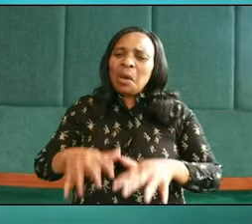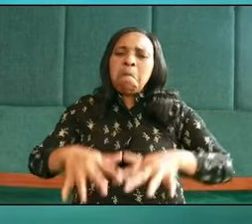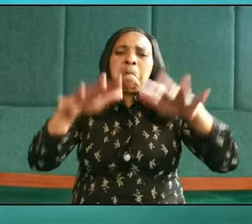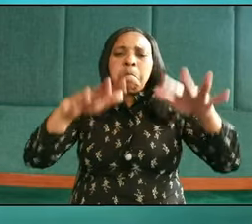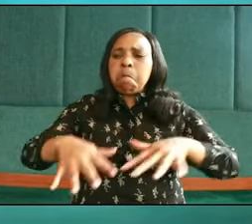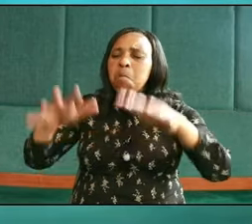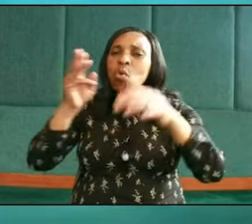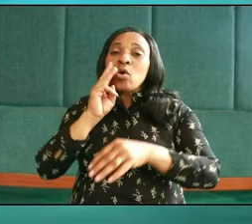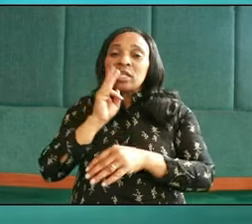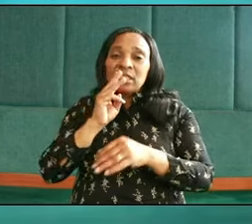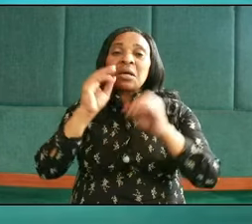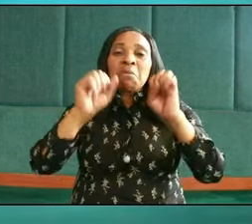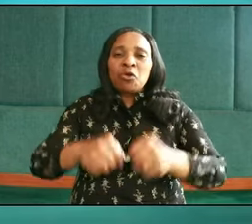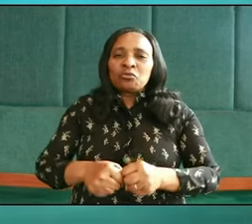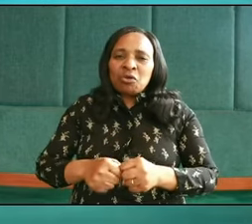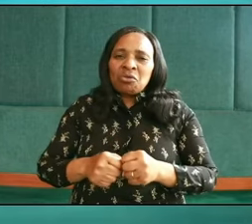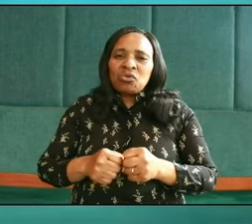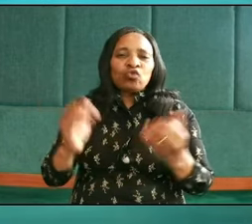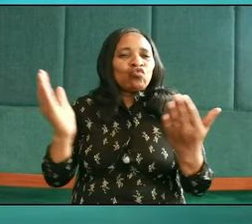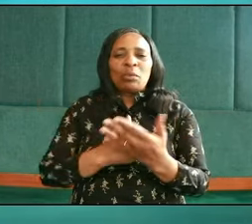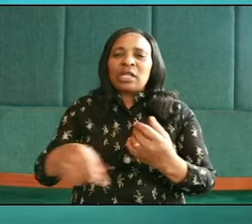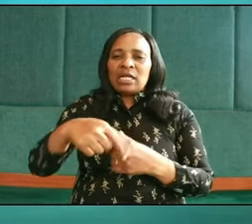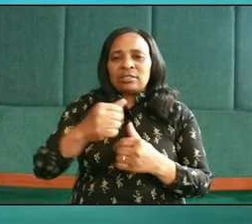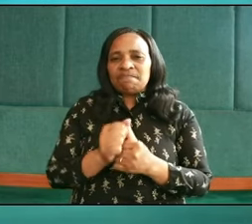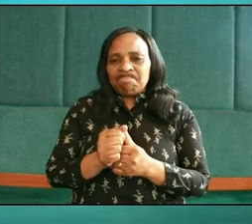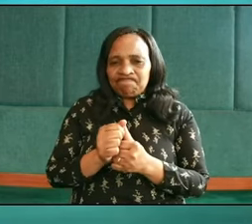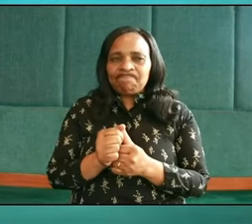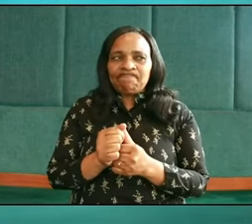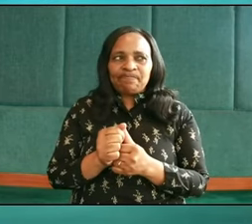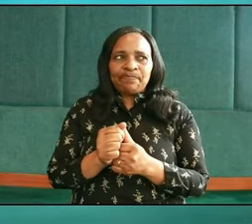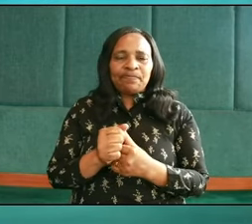waters could have overwhelmed us.